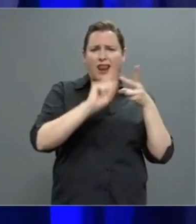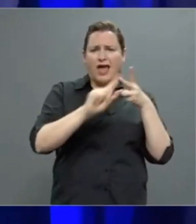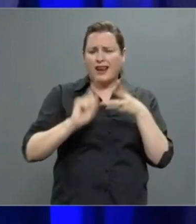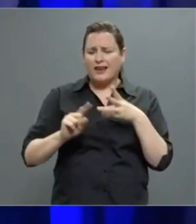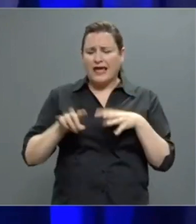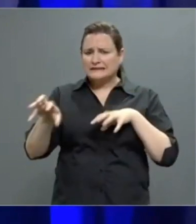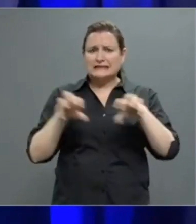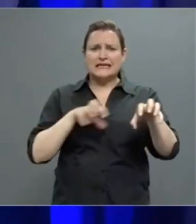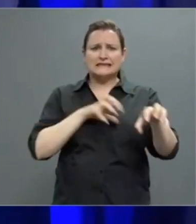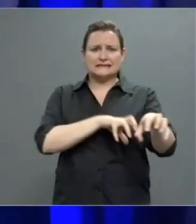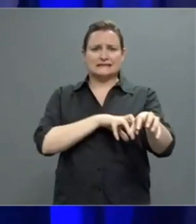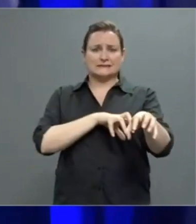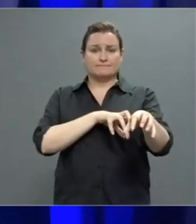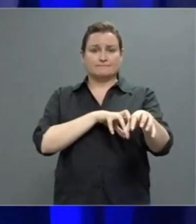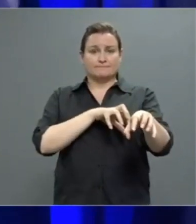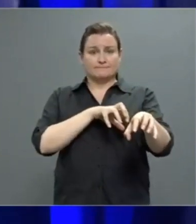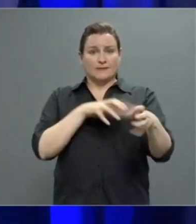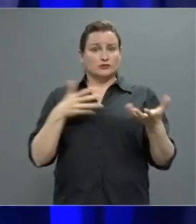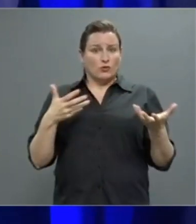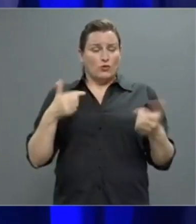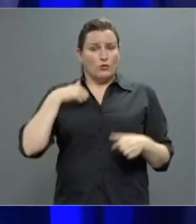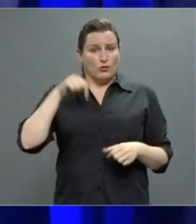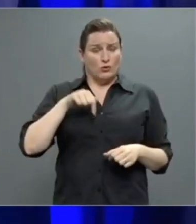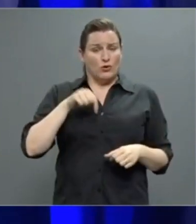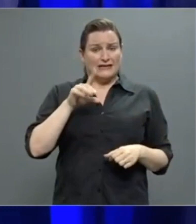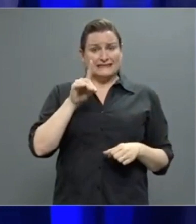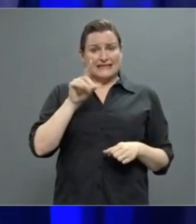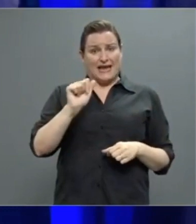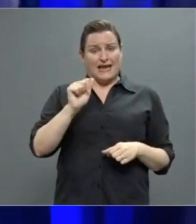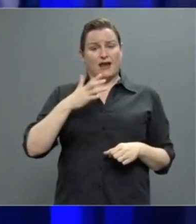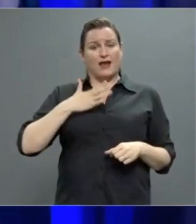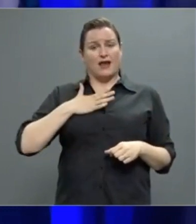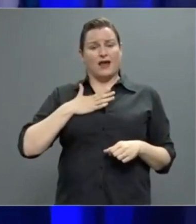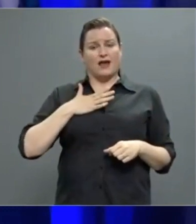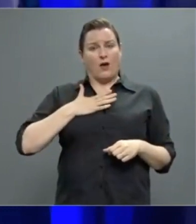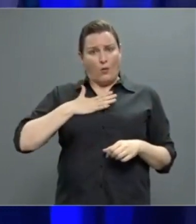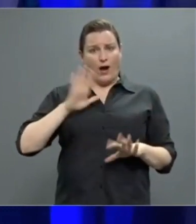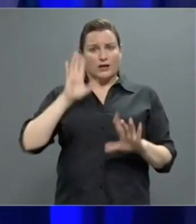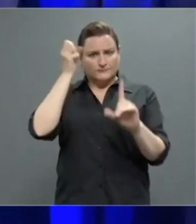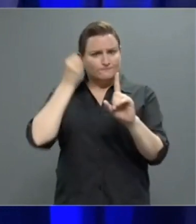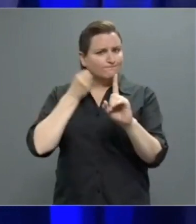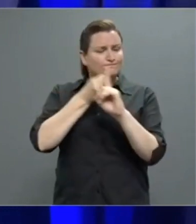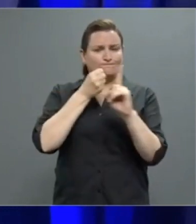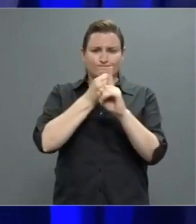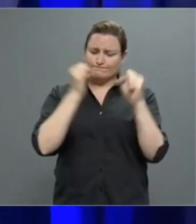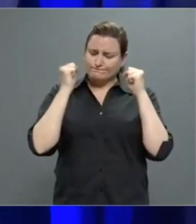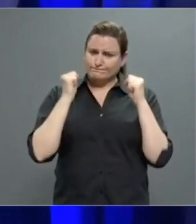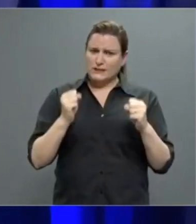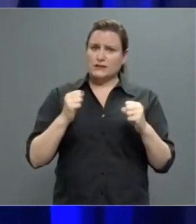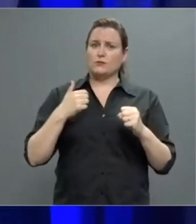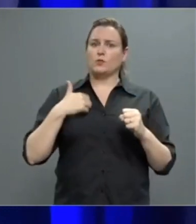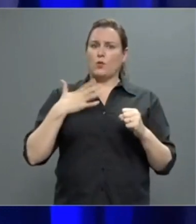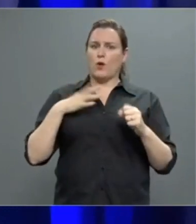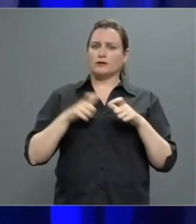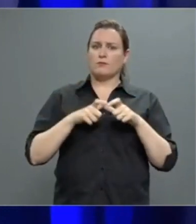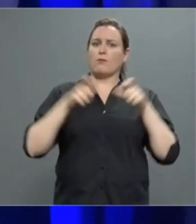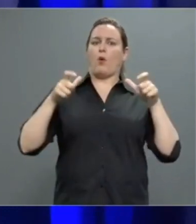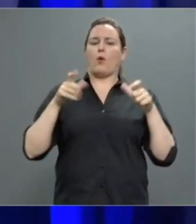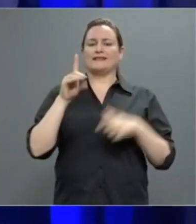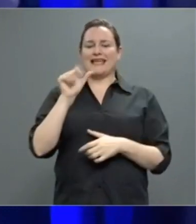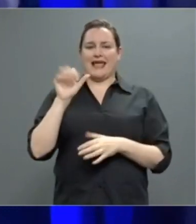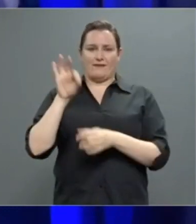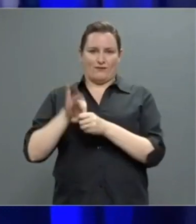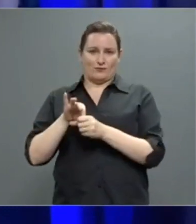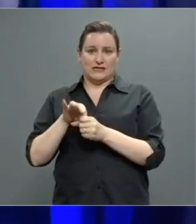Cape. We're also ready to unleash all of our firepower in the fight to get outright majorities in cities like